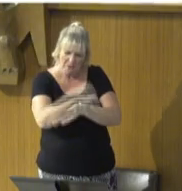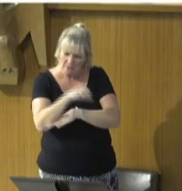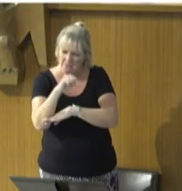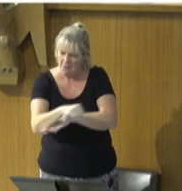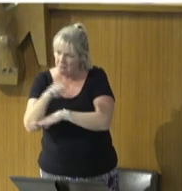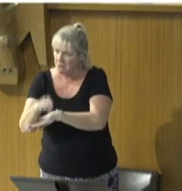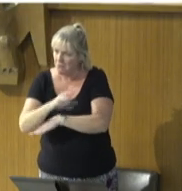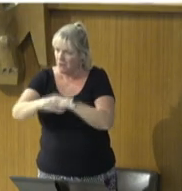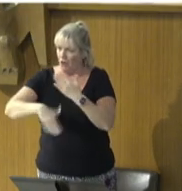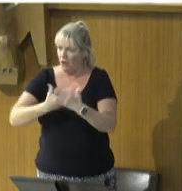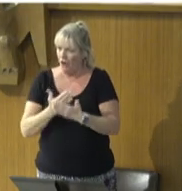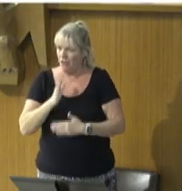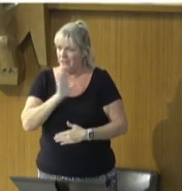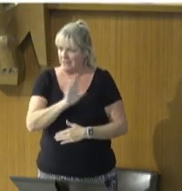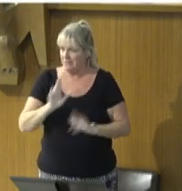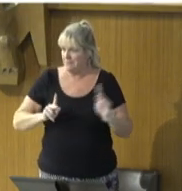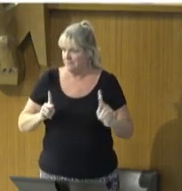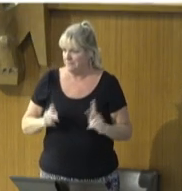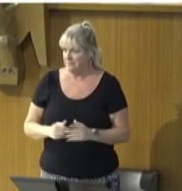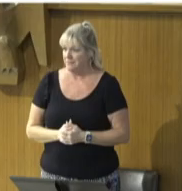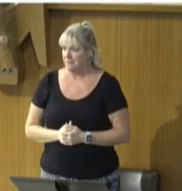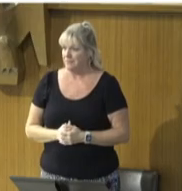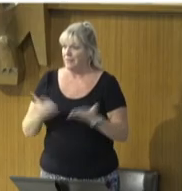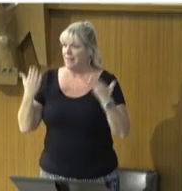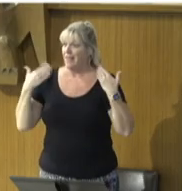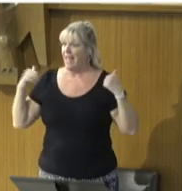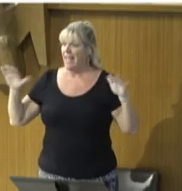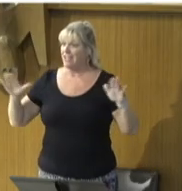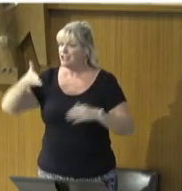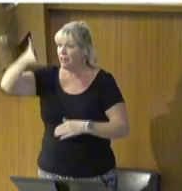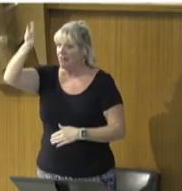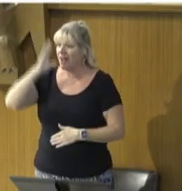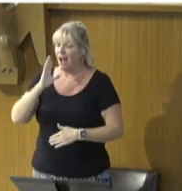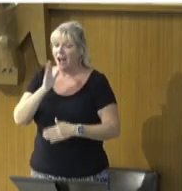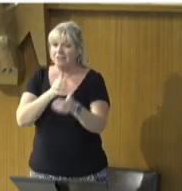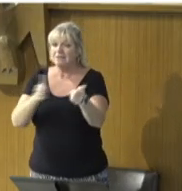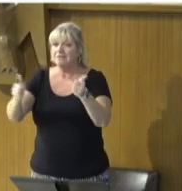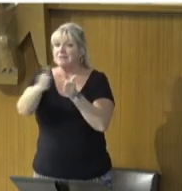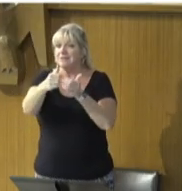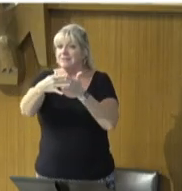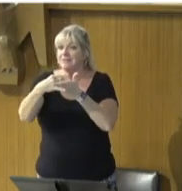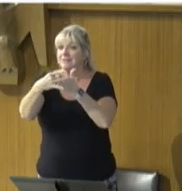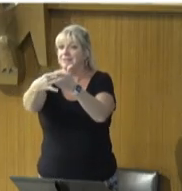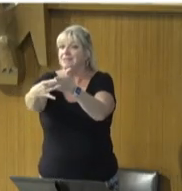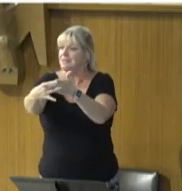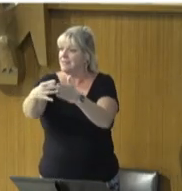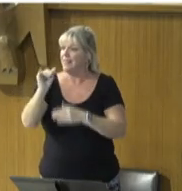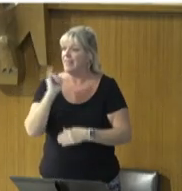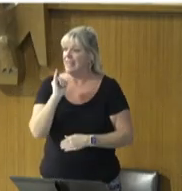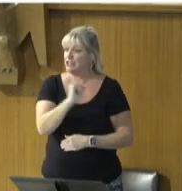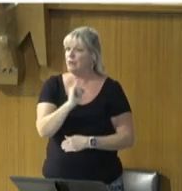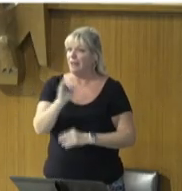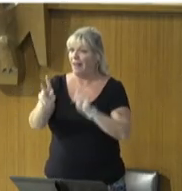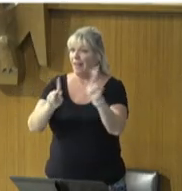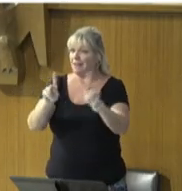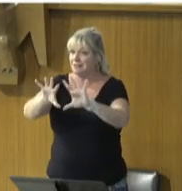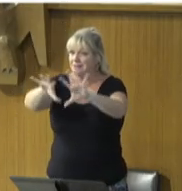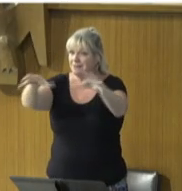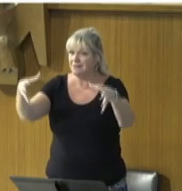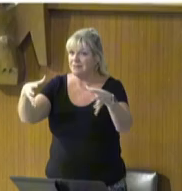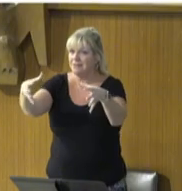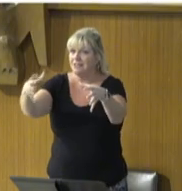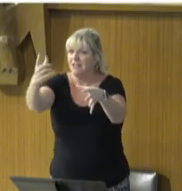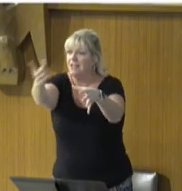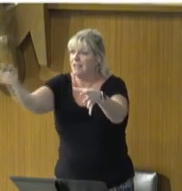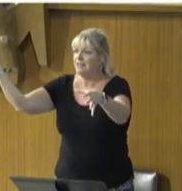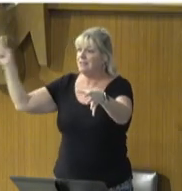and his chariot drivers. The angel of God who was going before the Israelite army moved and went behind them. And the